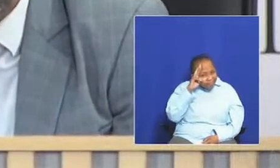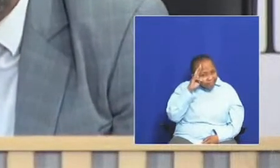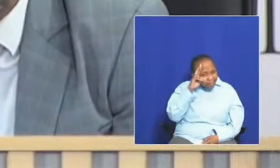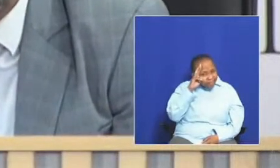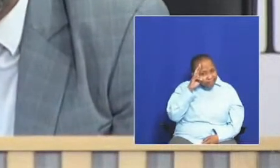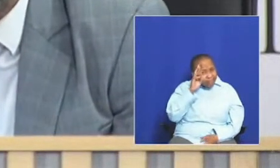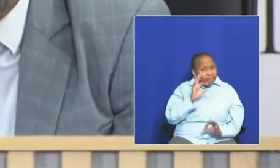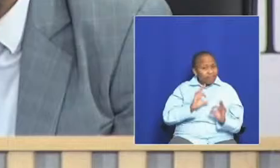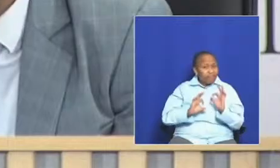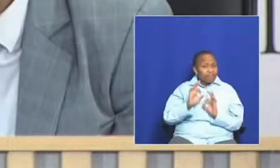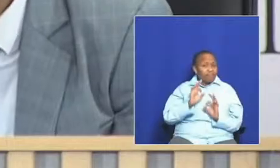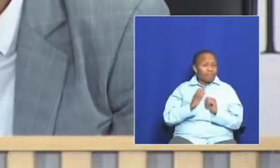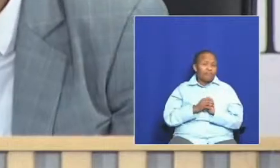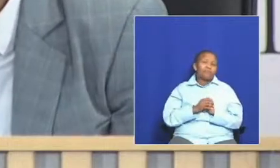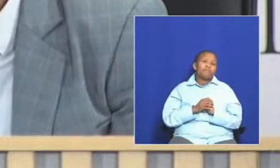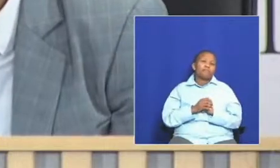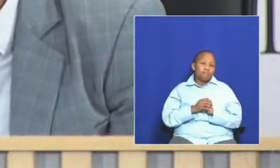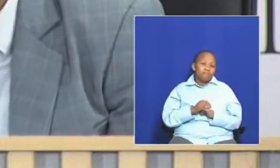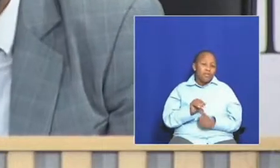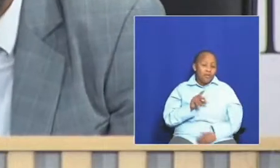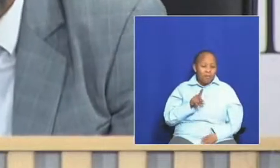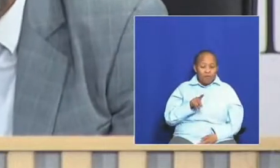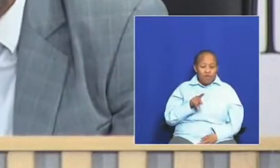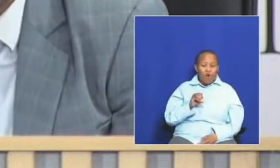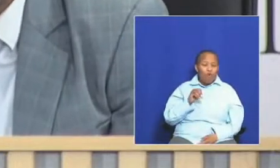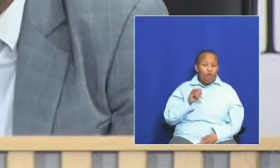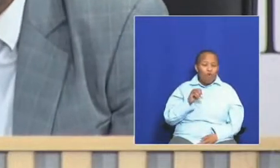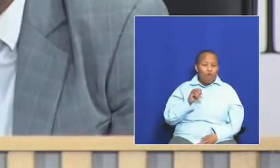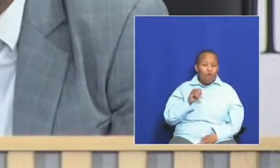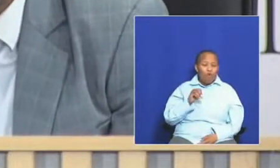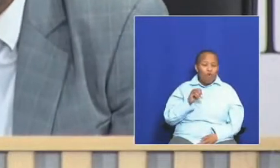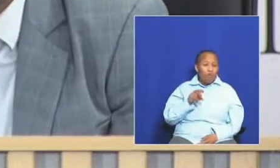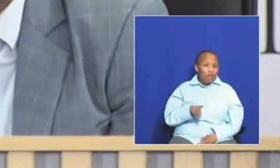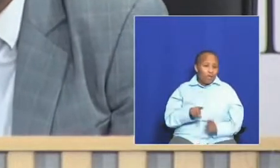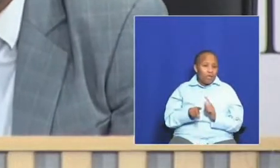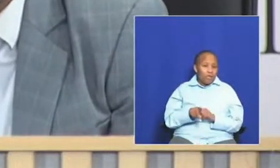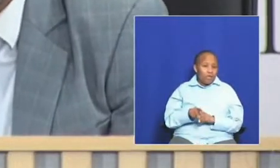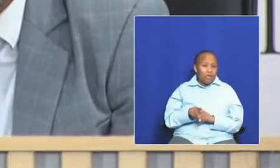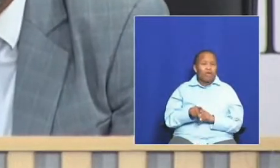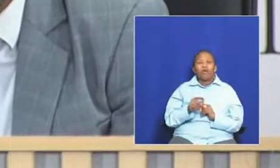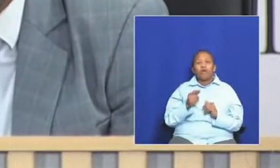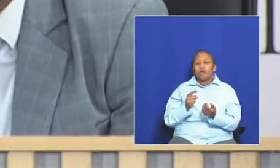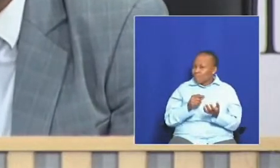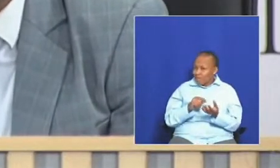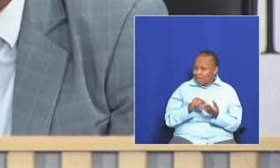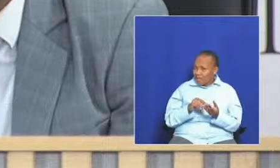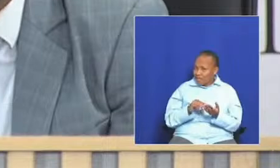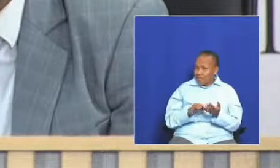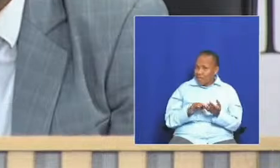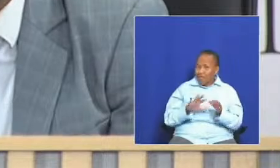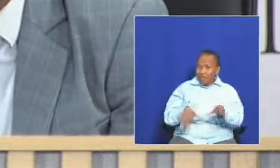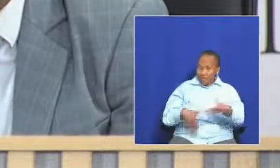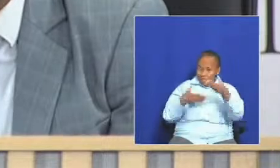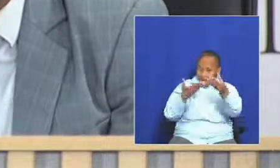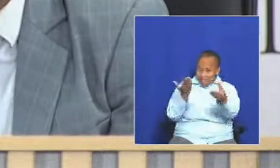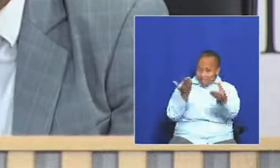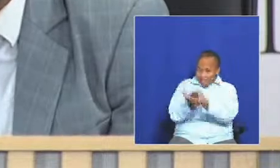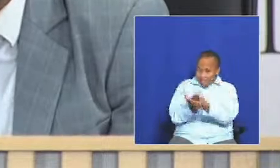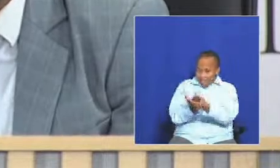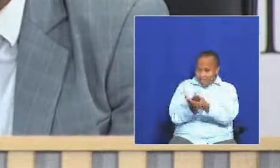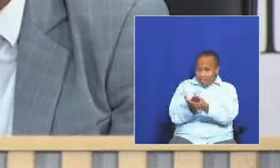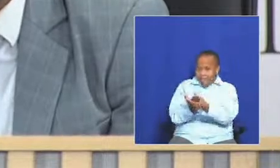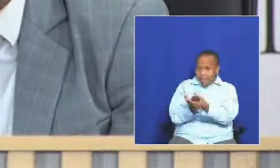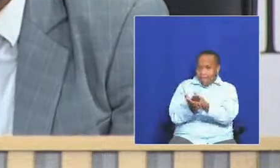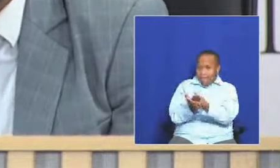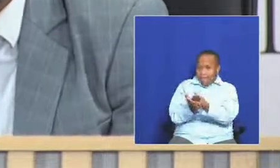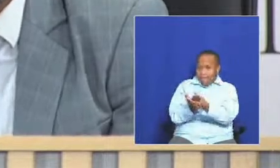Isn't it the proof payment that they are here in the bundles? The net bank proof of payment? No,